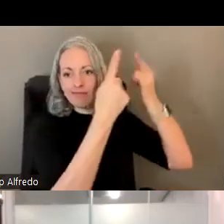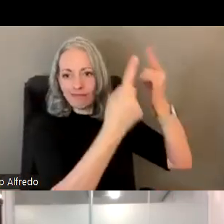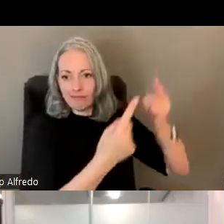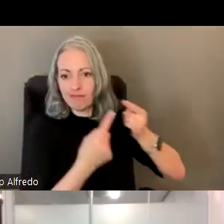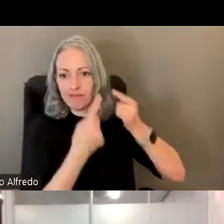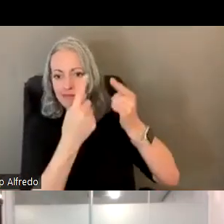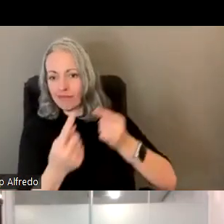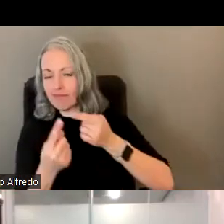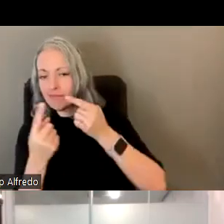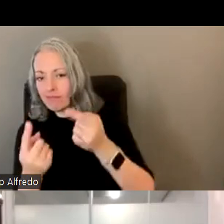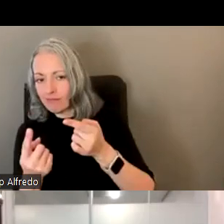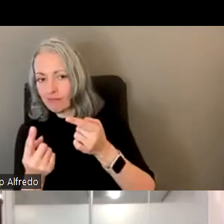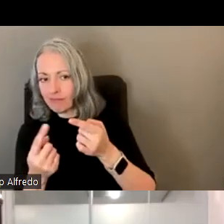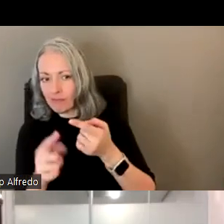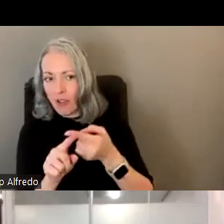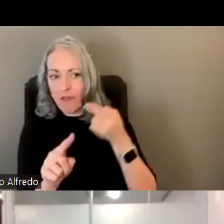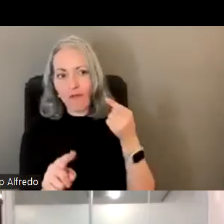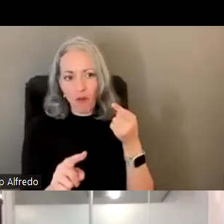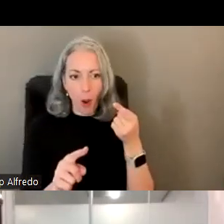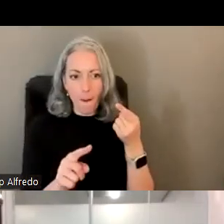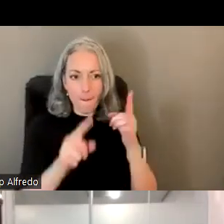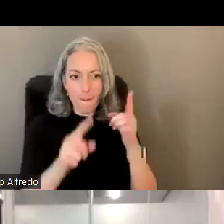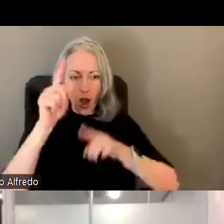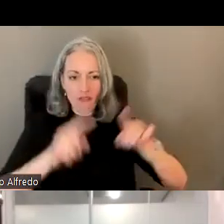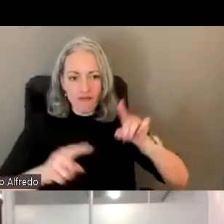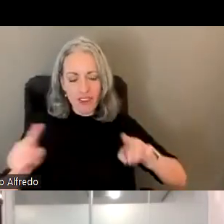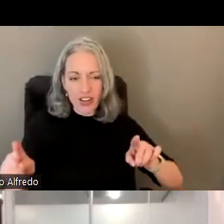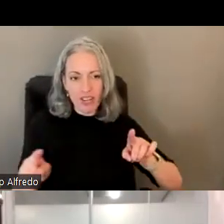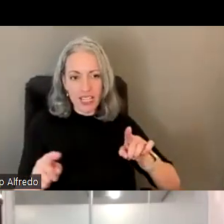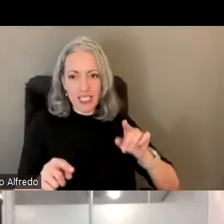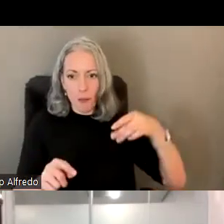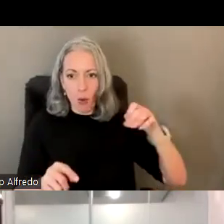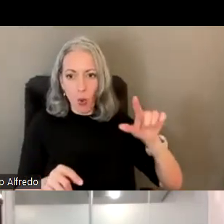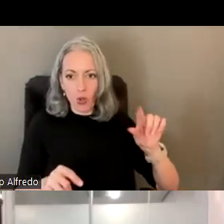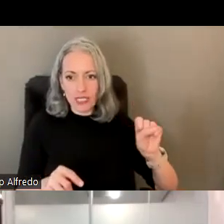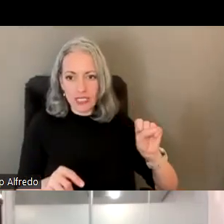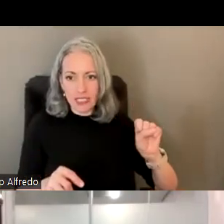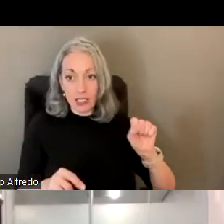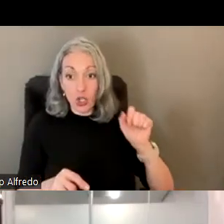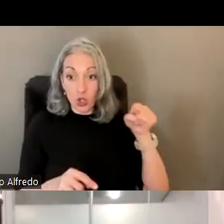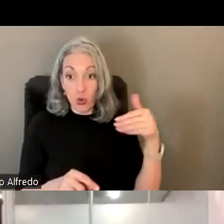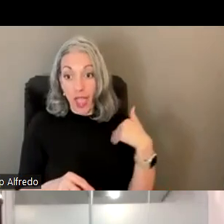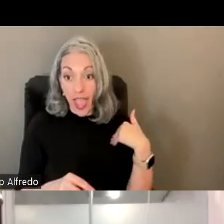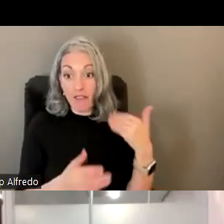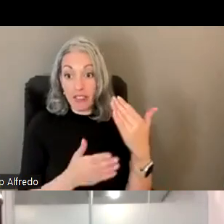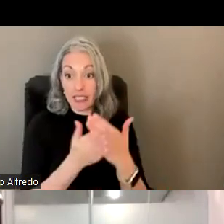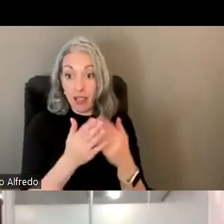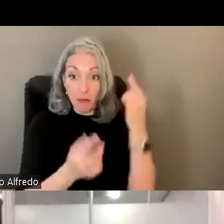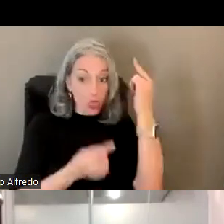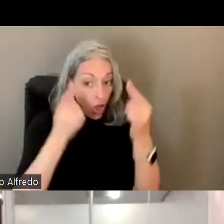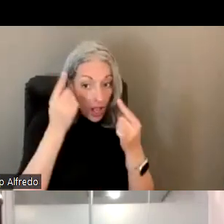that came out of our various polling? And do people have some thoughts about what